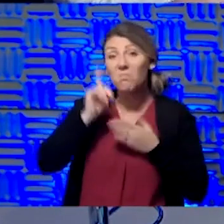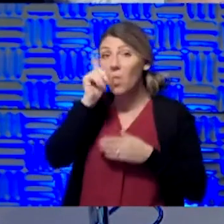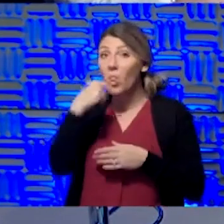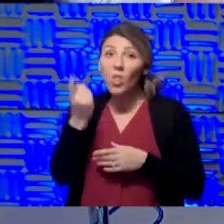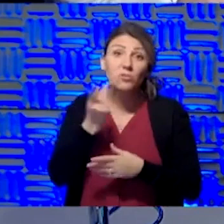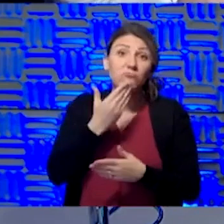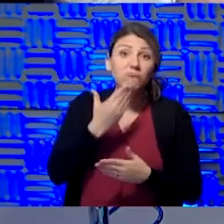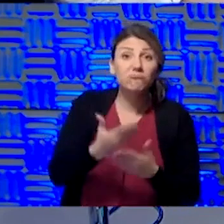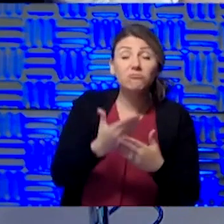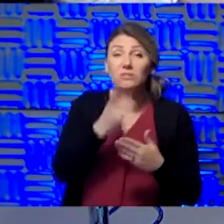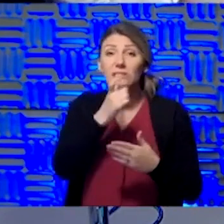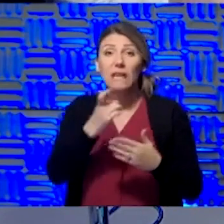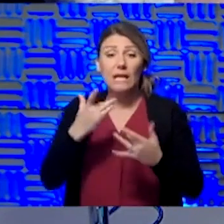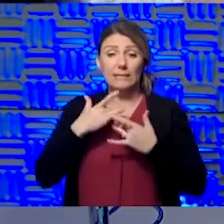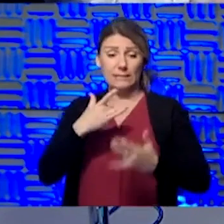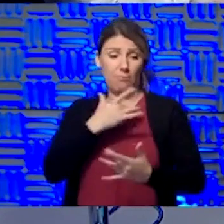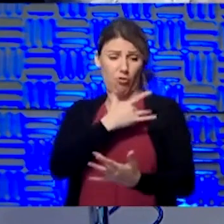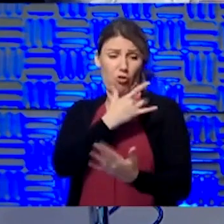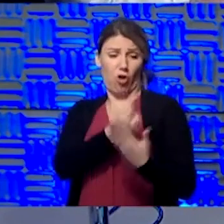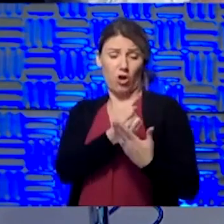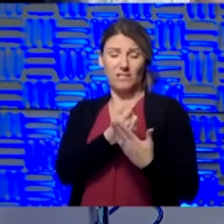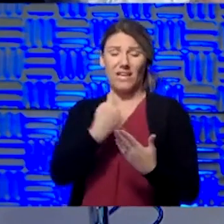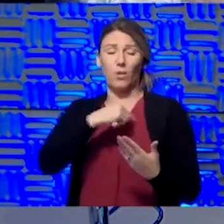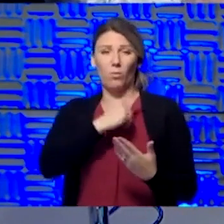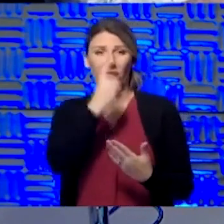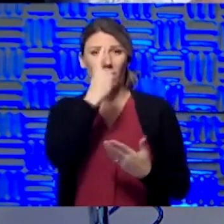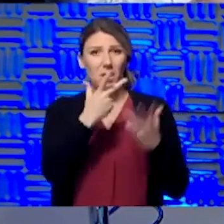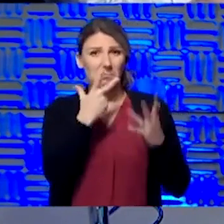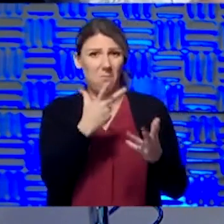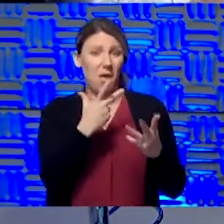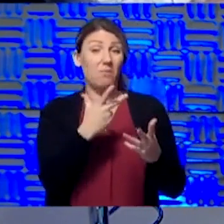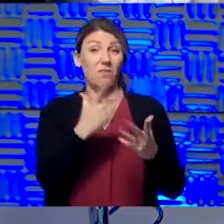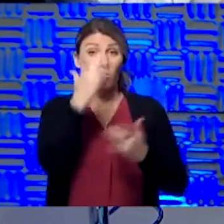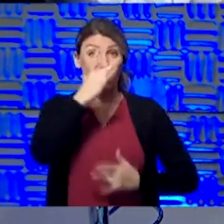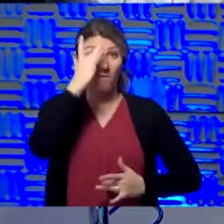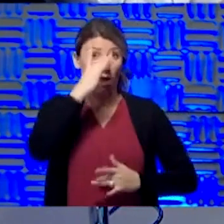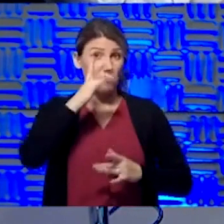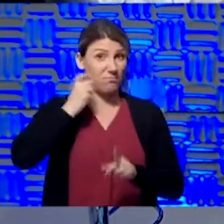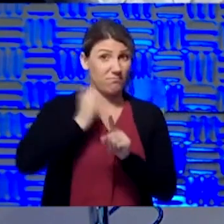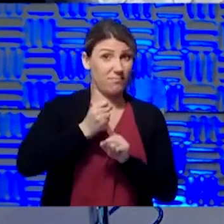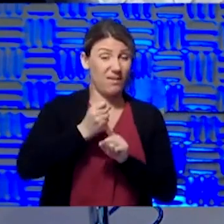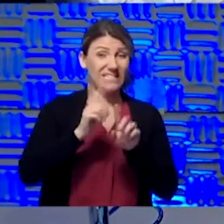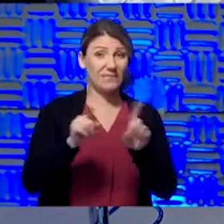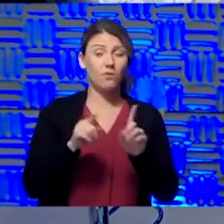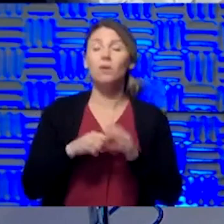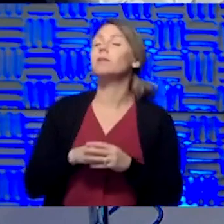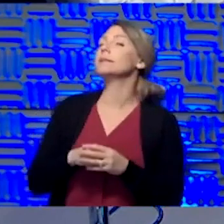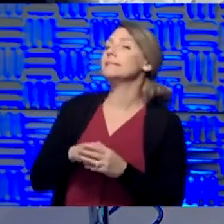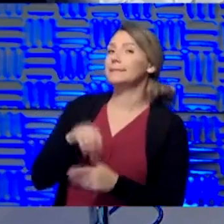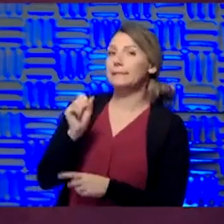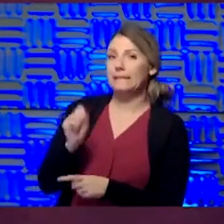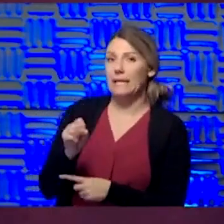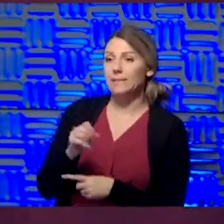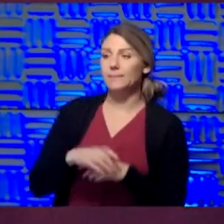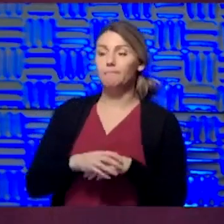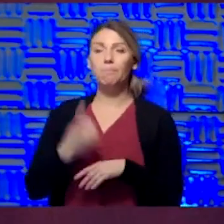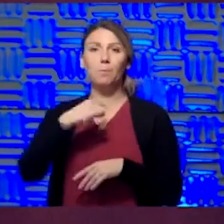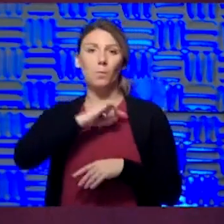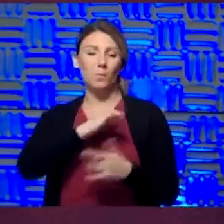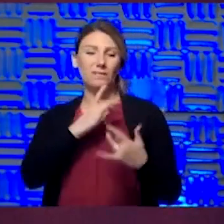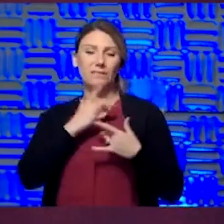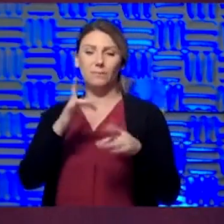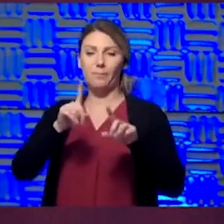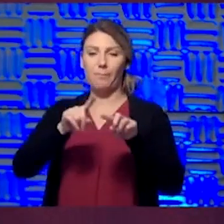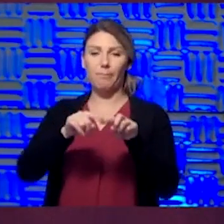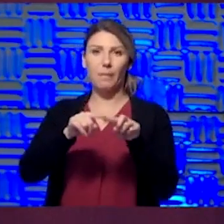think that maybe the virus can be affecting it in that way. And I don't know if you see that in other causes. Yes, so we typically